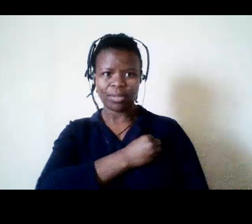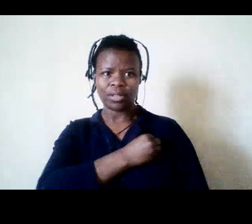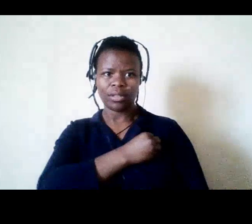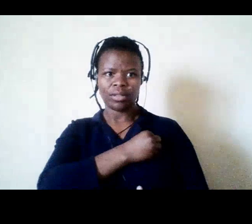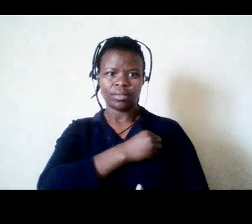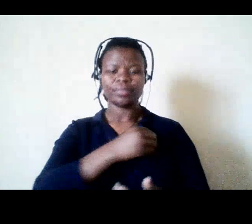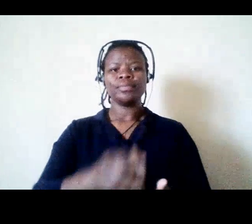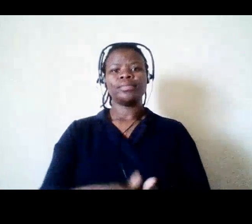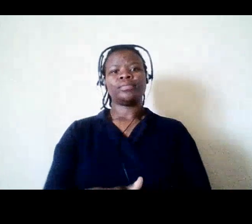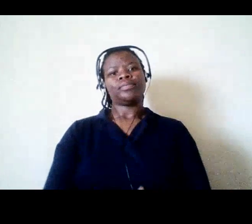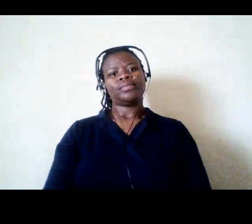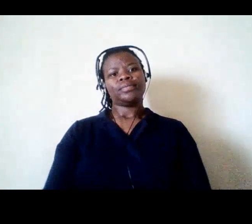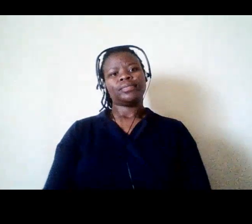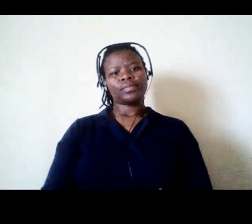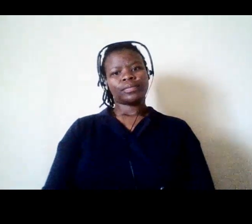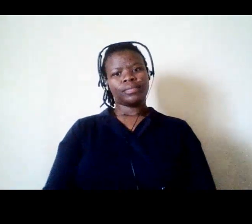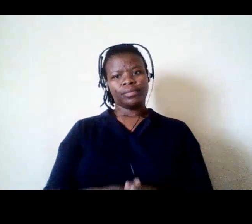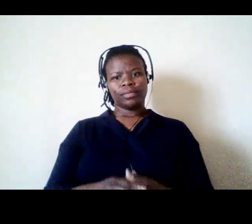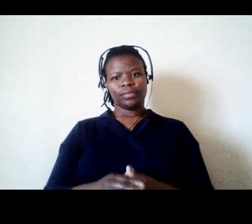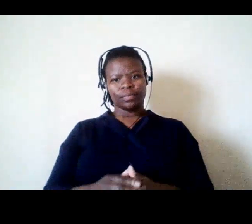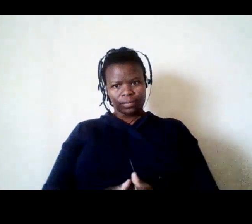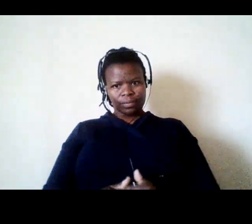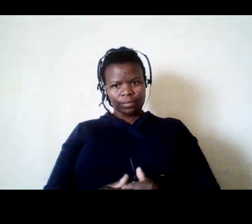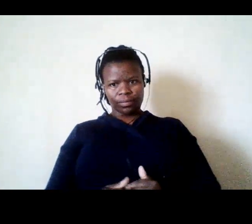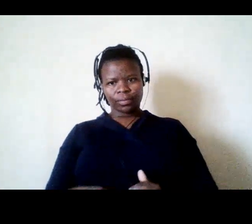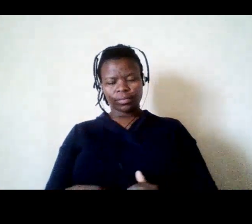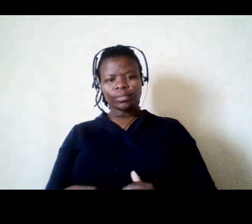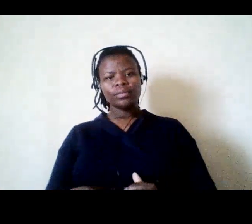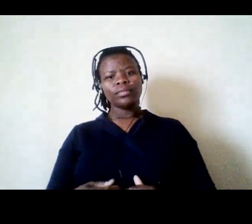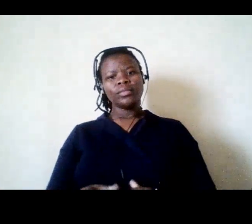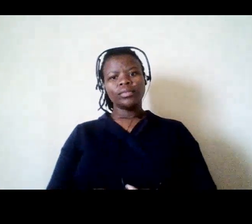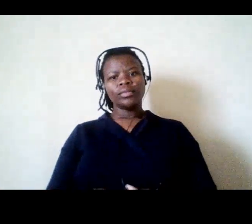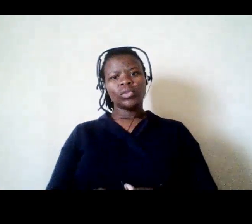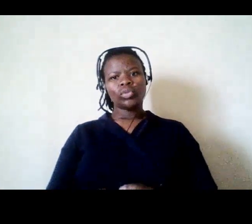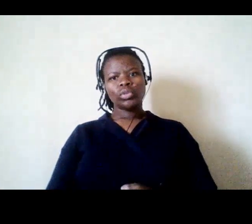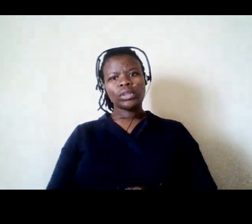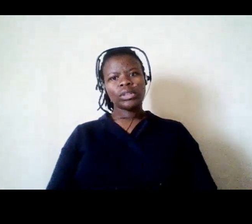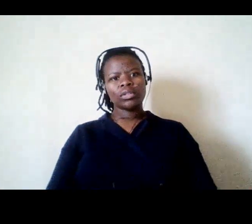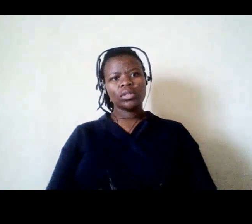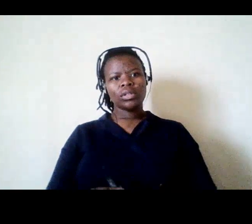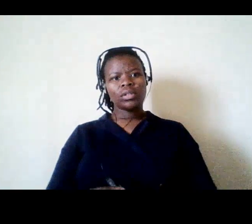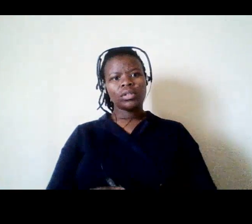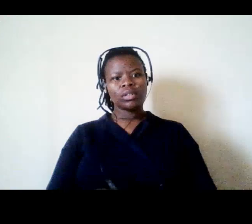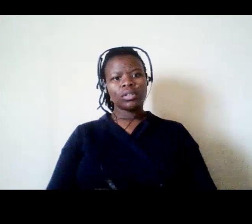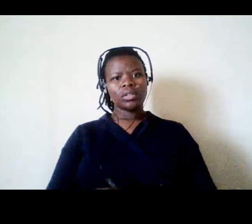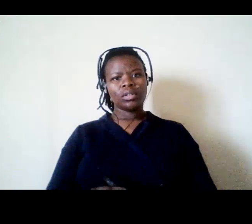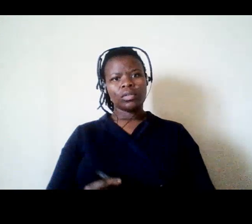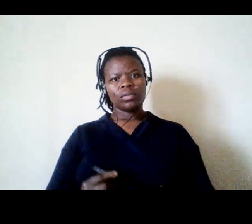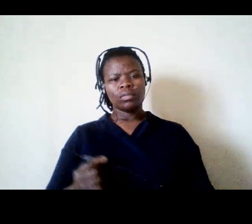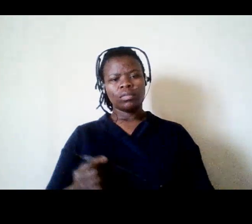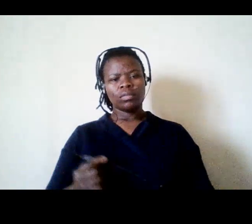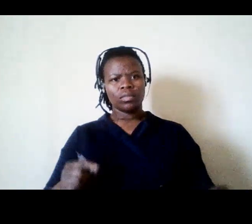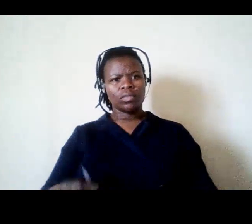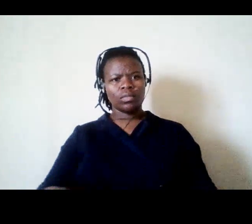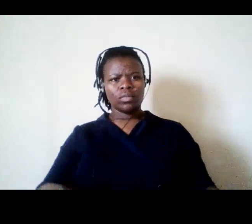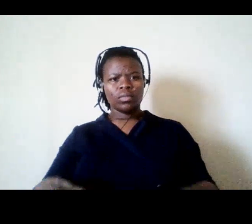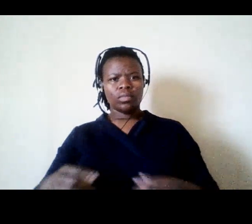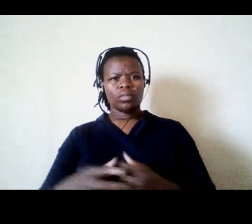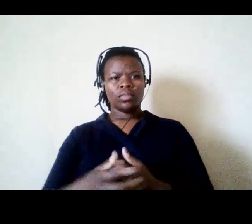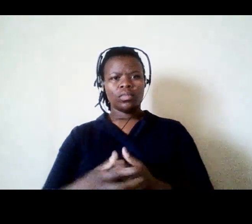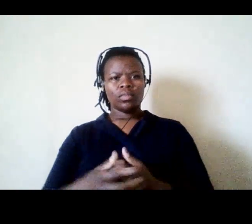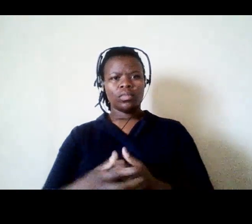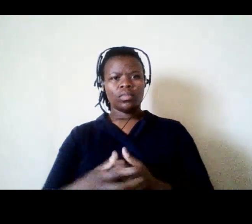Yeah. I just wanted to put that. Can I just add as well? Please go ahead. Yeah. So I'm thinking